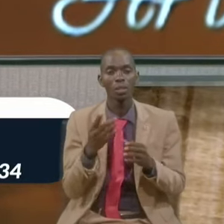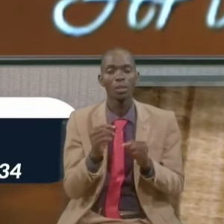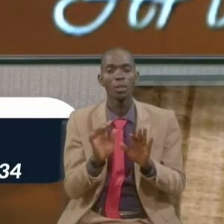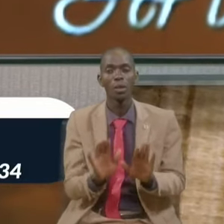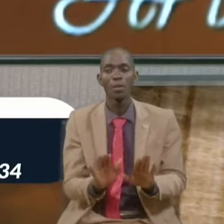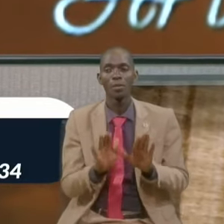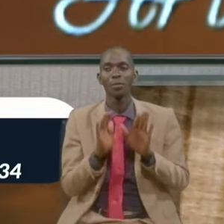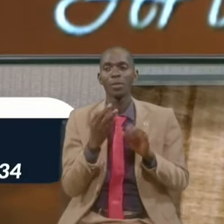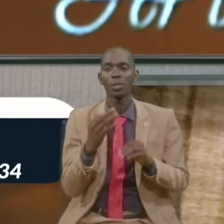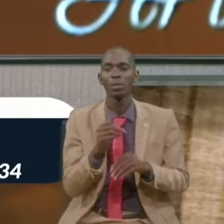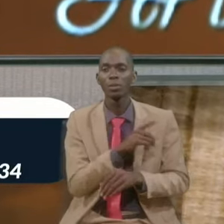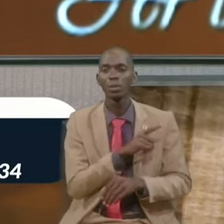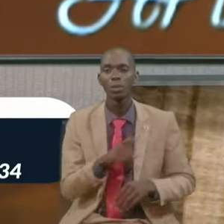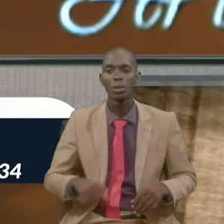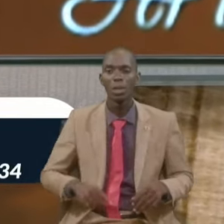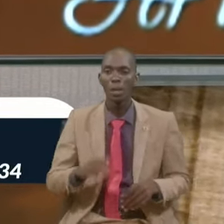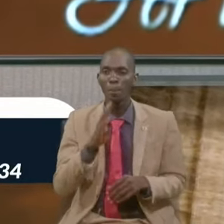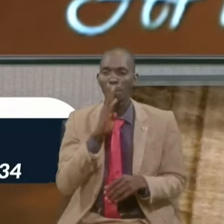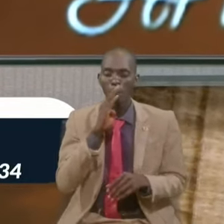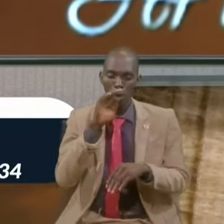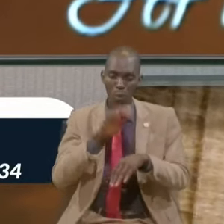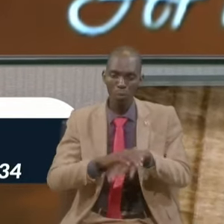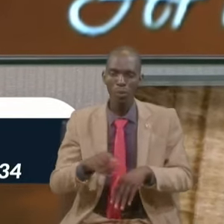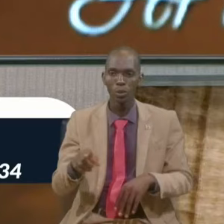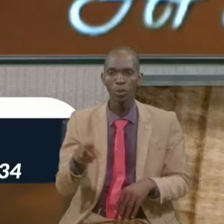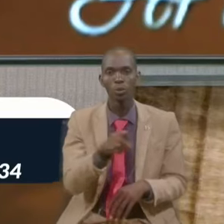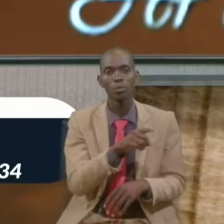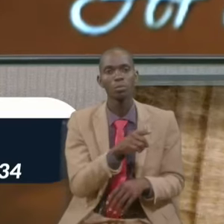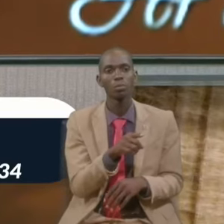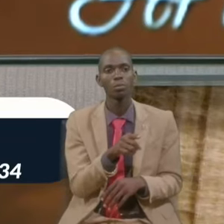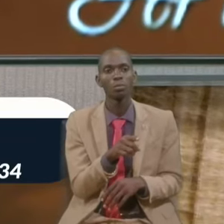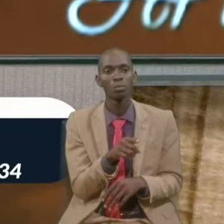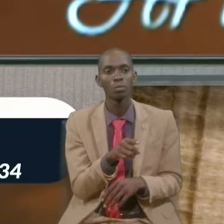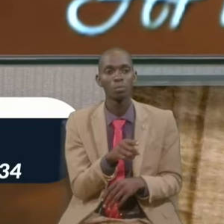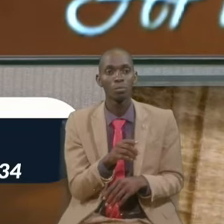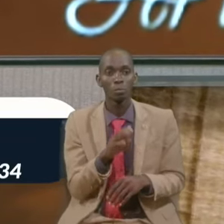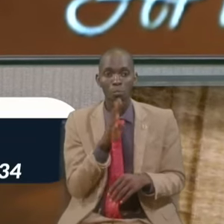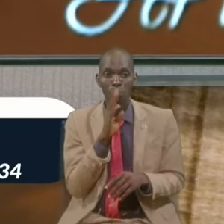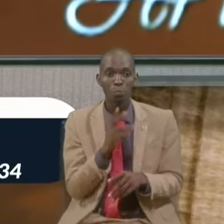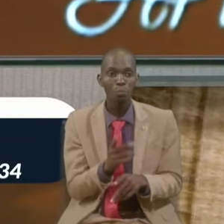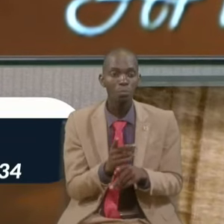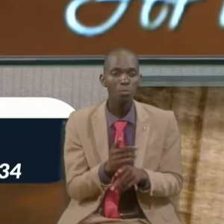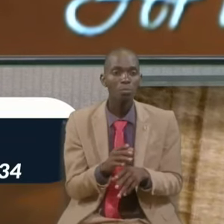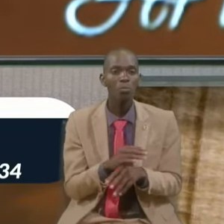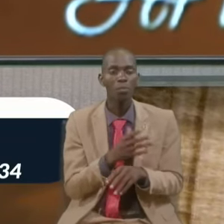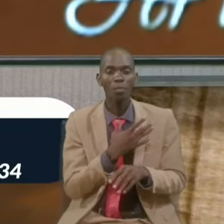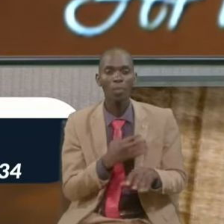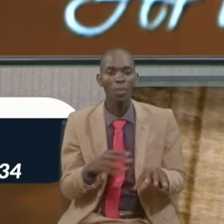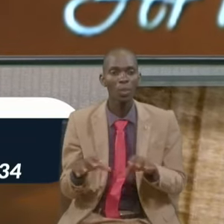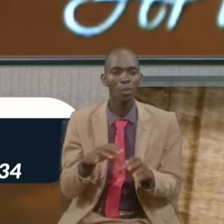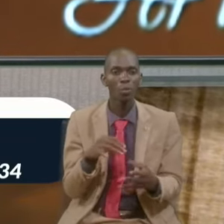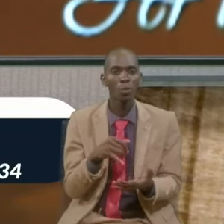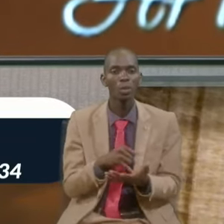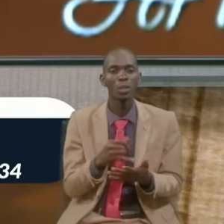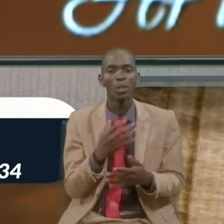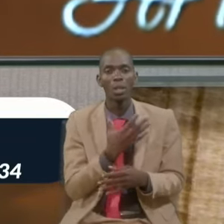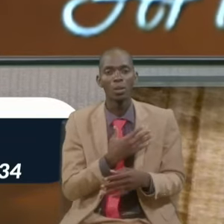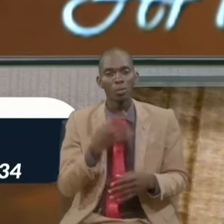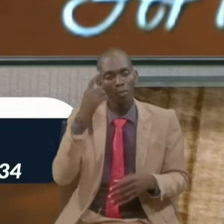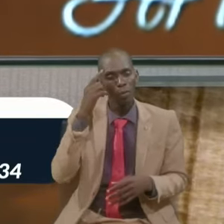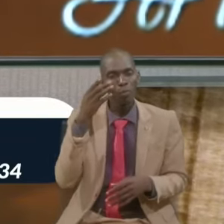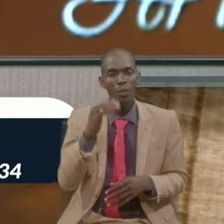the Lord be upon you. Take heed and do it, for there is